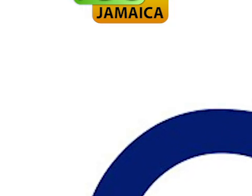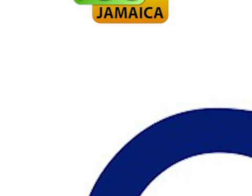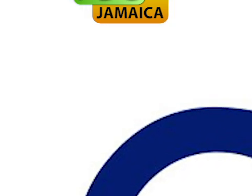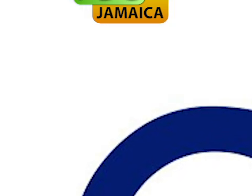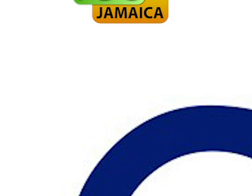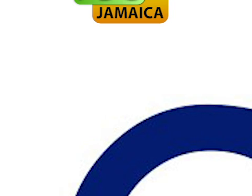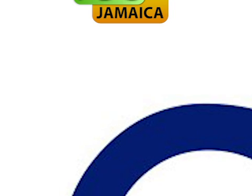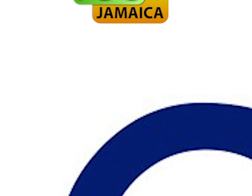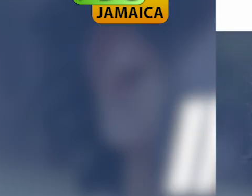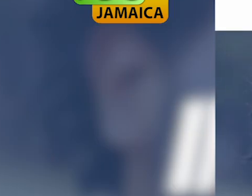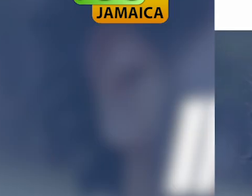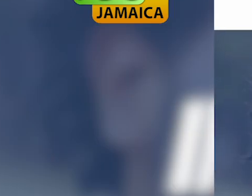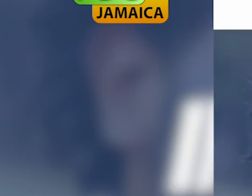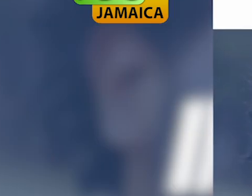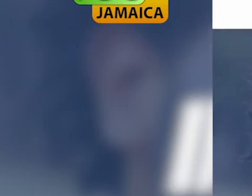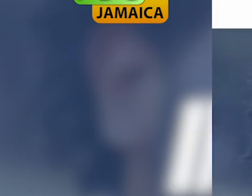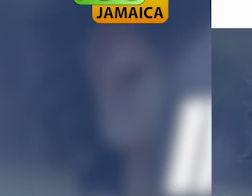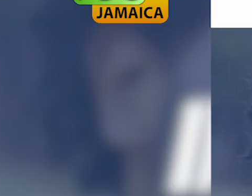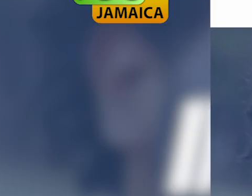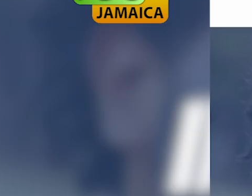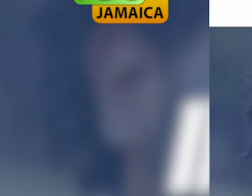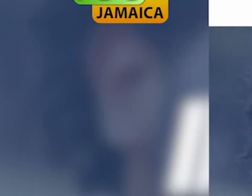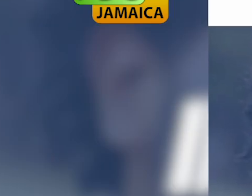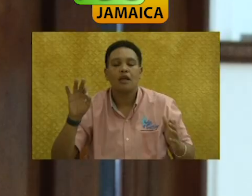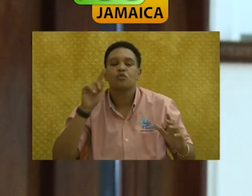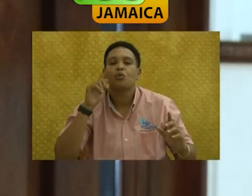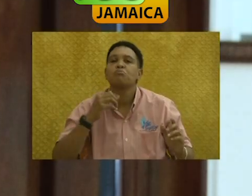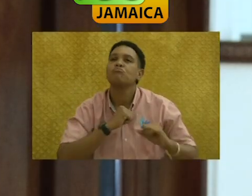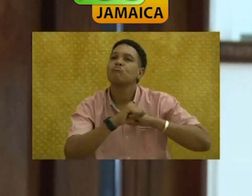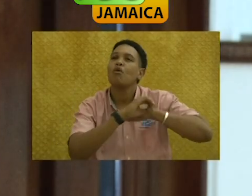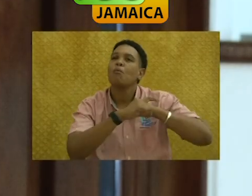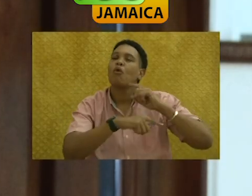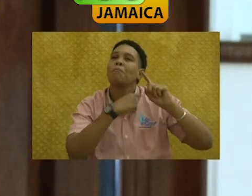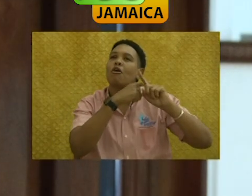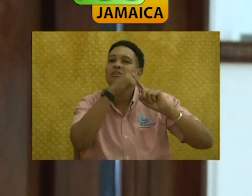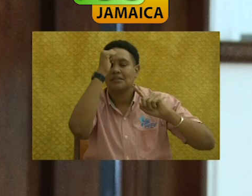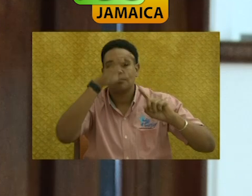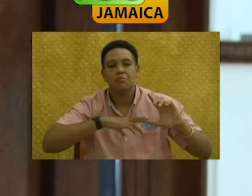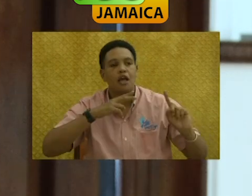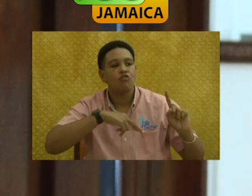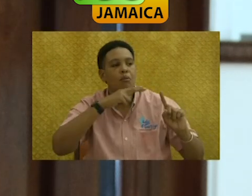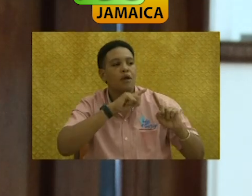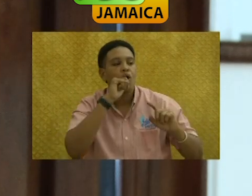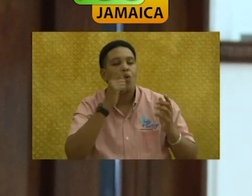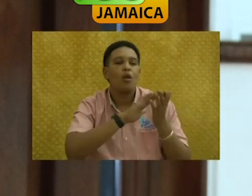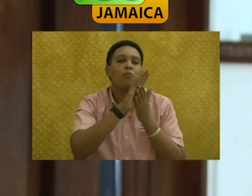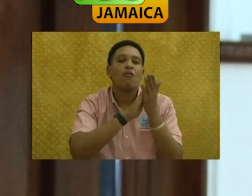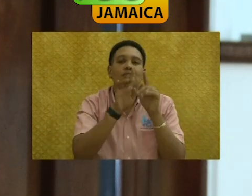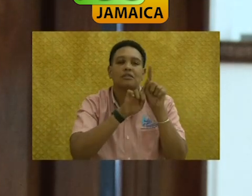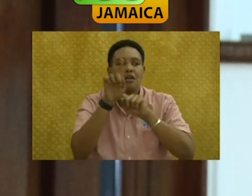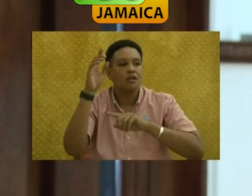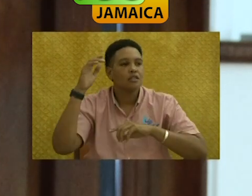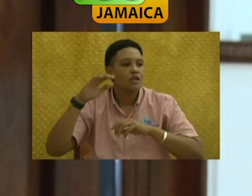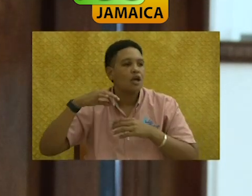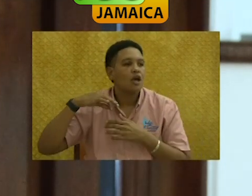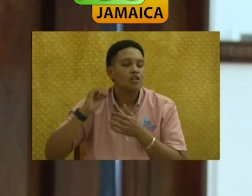19 each year and is marked in 80 countries worldwide. Minister of Culture, Gender, Entertainment and Sport Olivia Grange